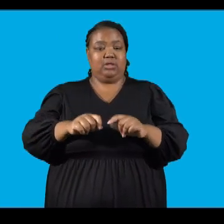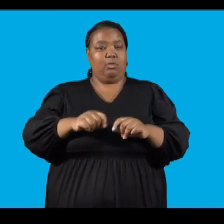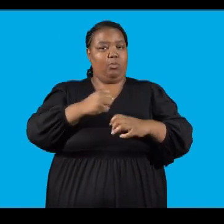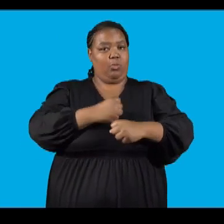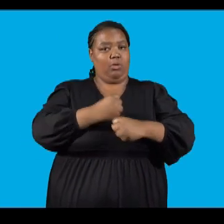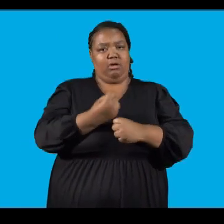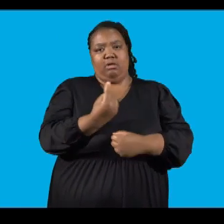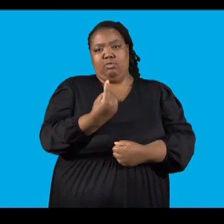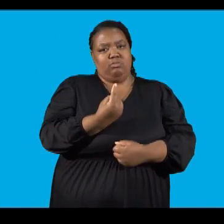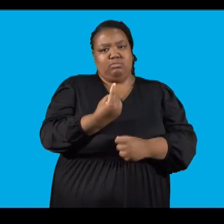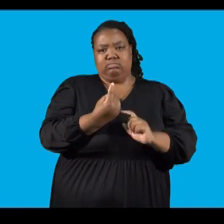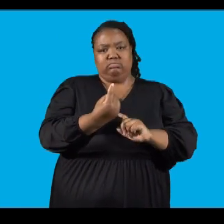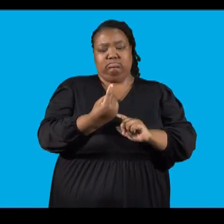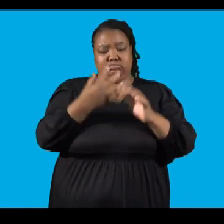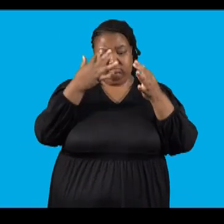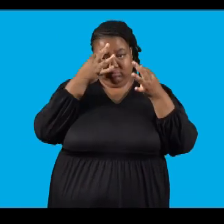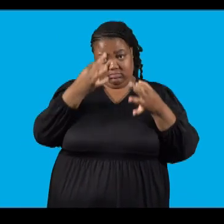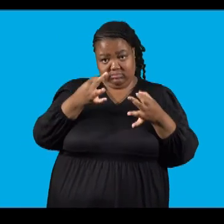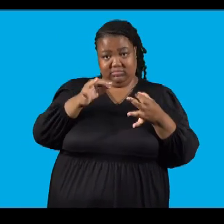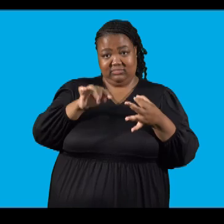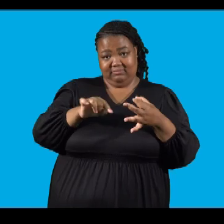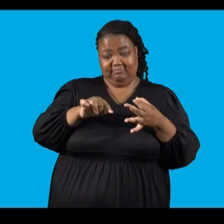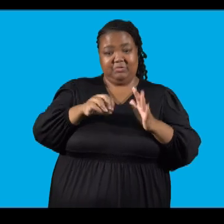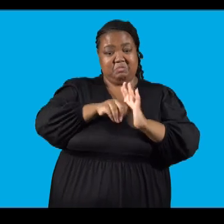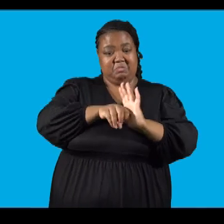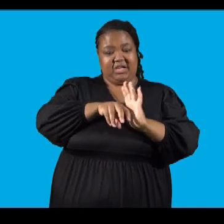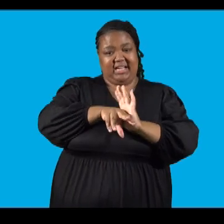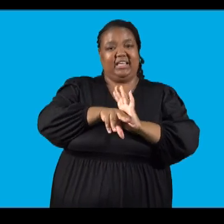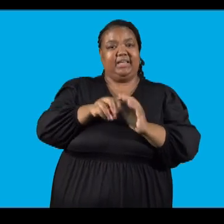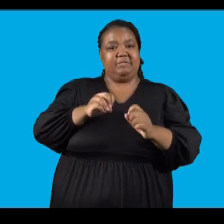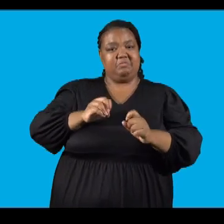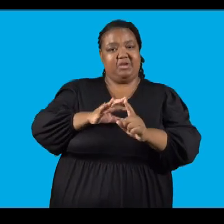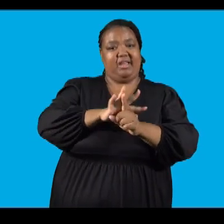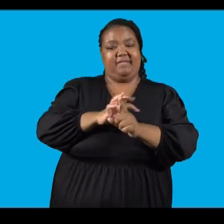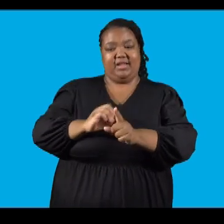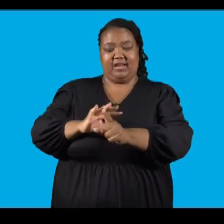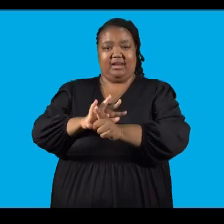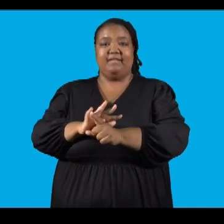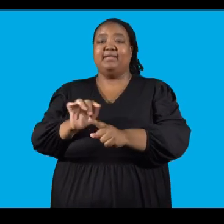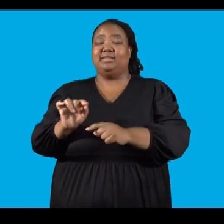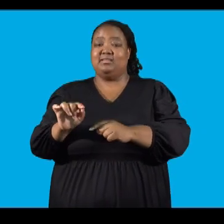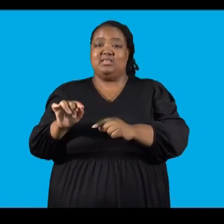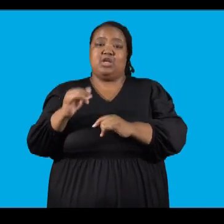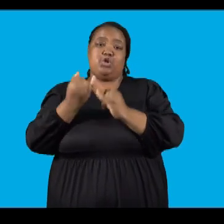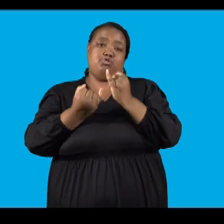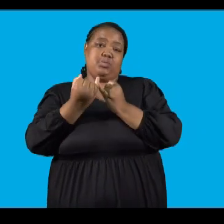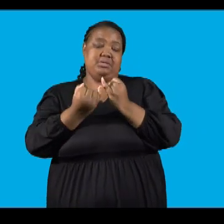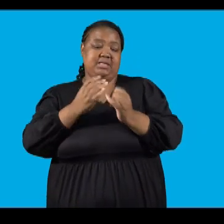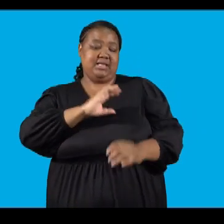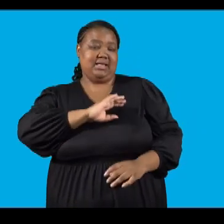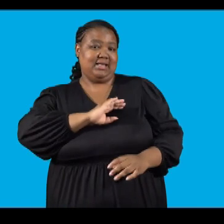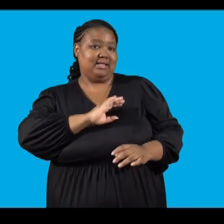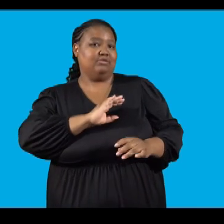not operate in isolation. Their decisions ripple through the market, affecting